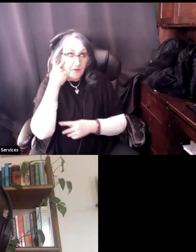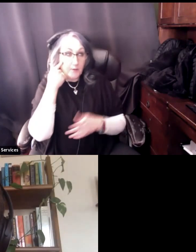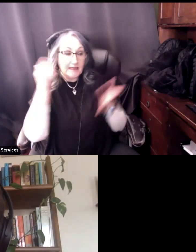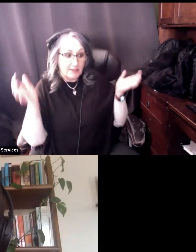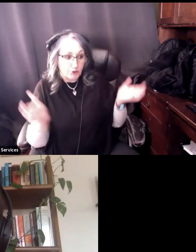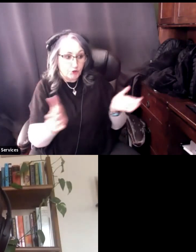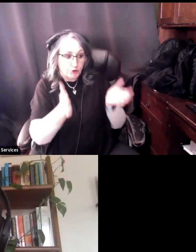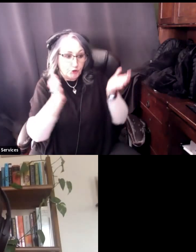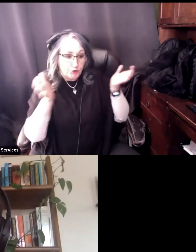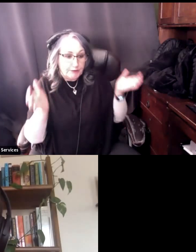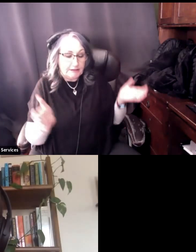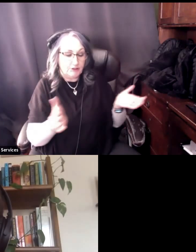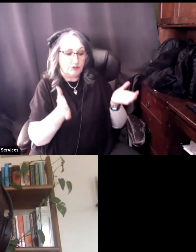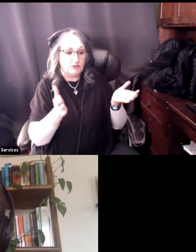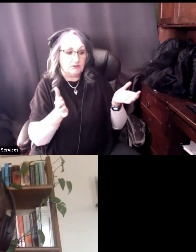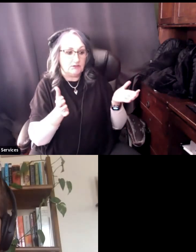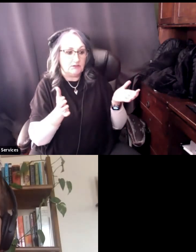is